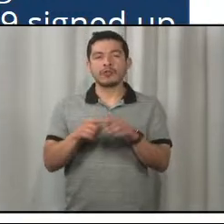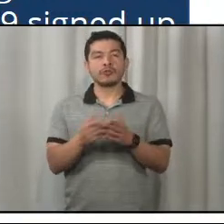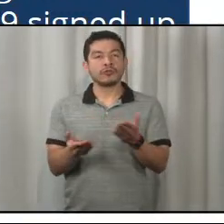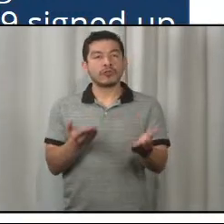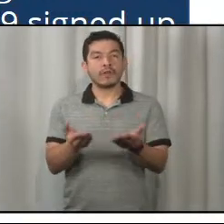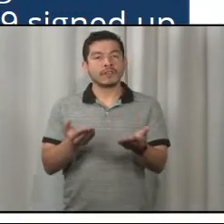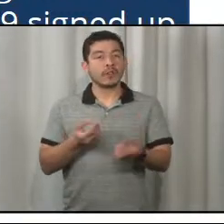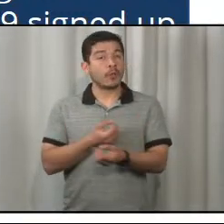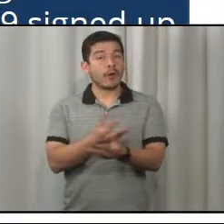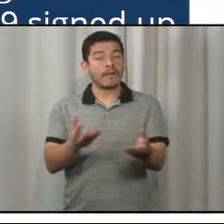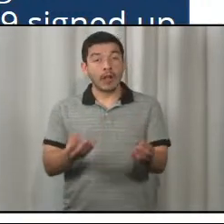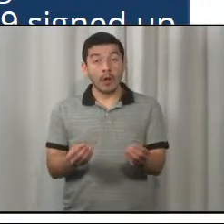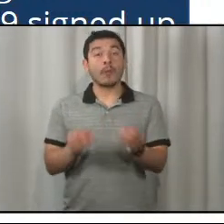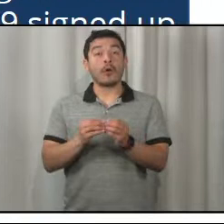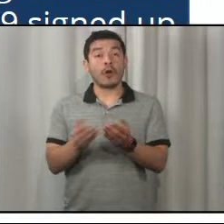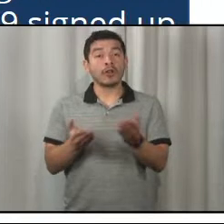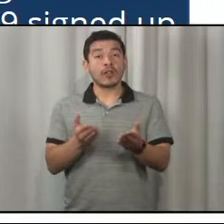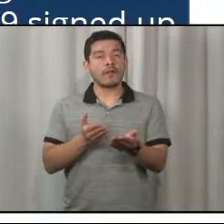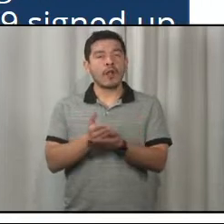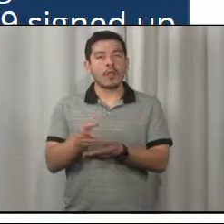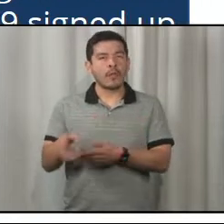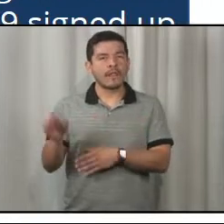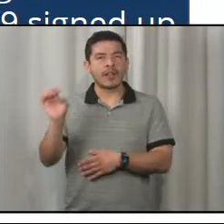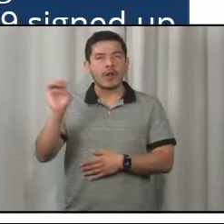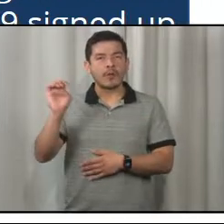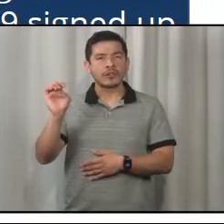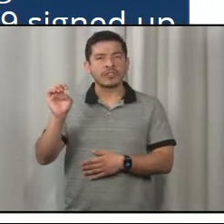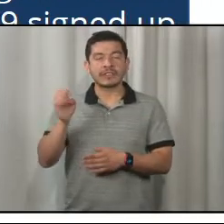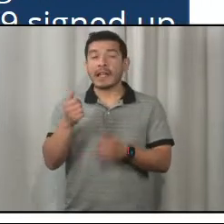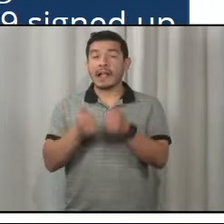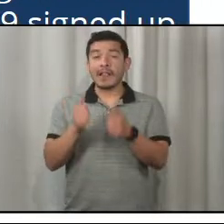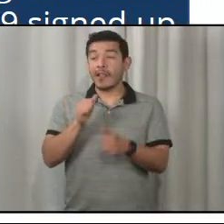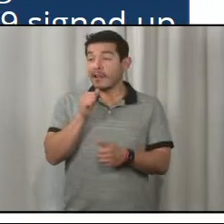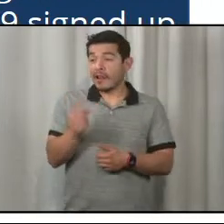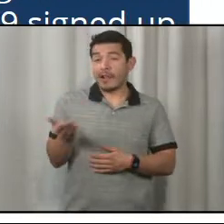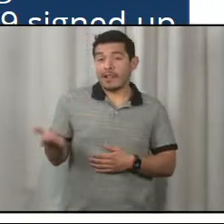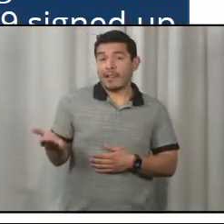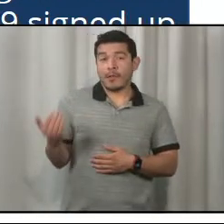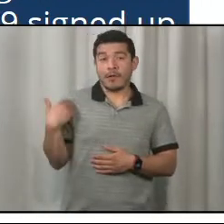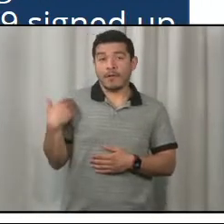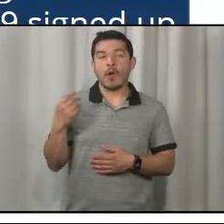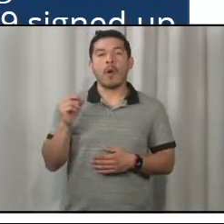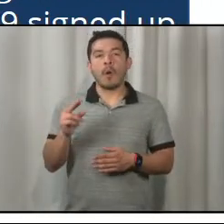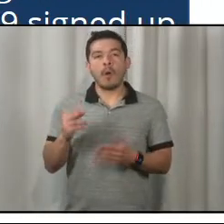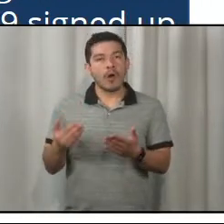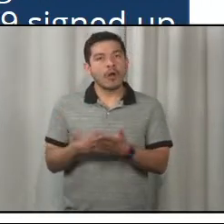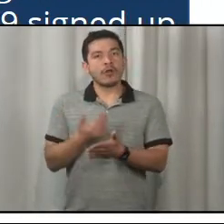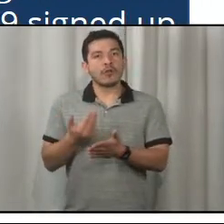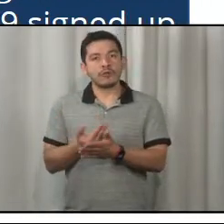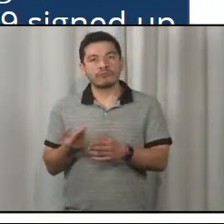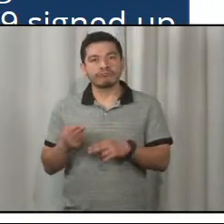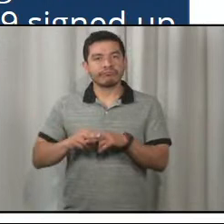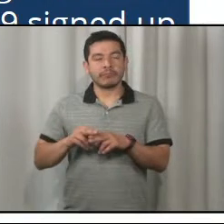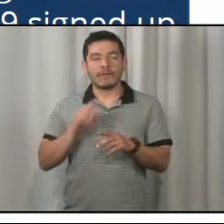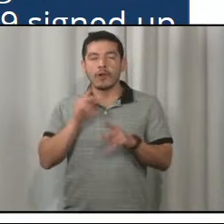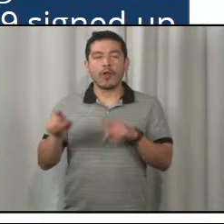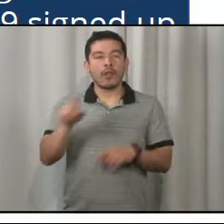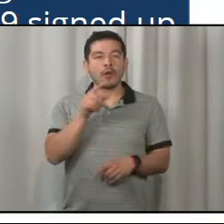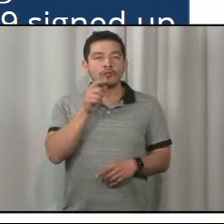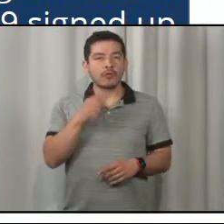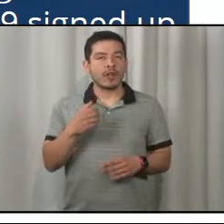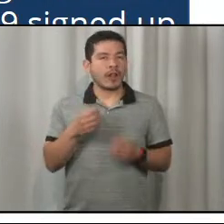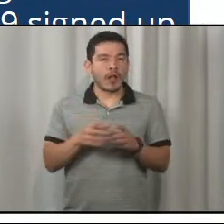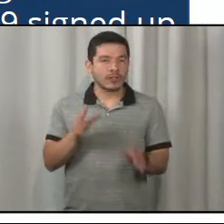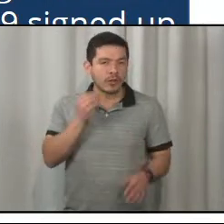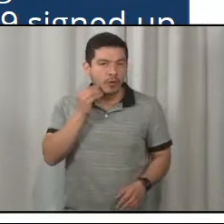providing more and more services through this emergency that either didn't exist or are enhanced to those experiencing homelessness. We break